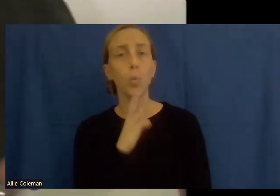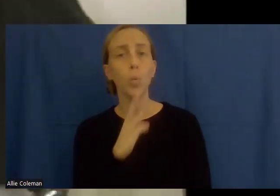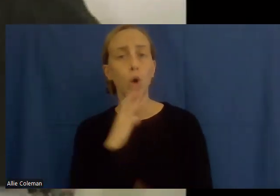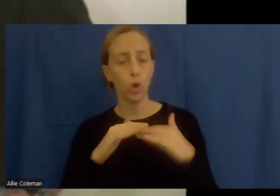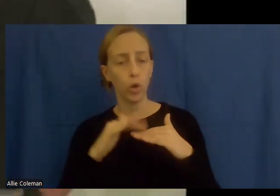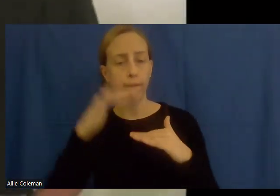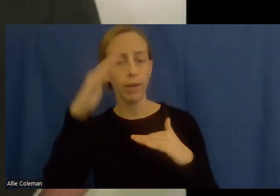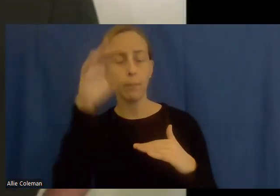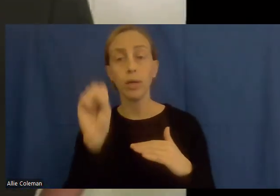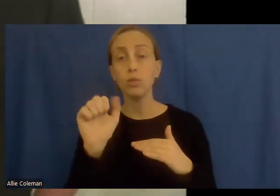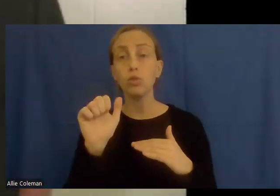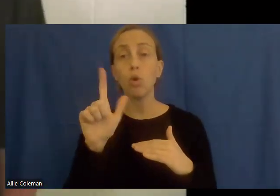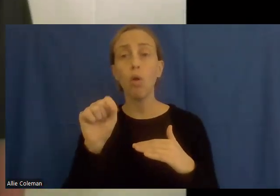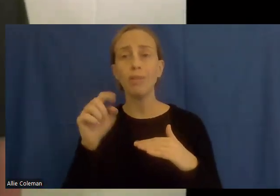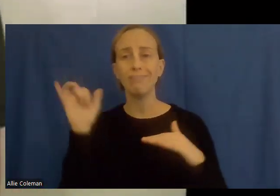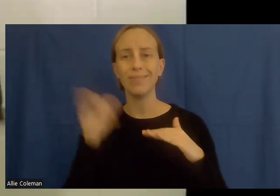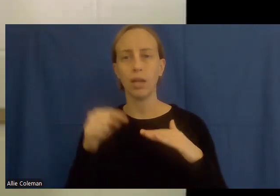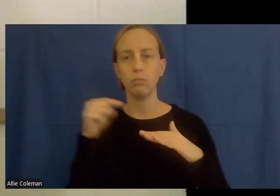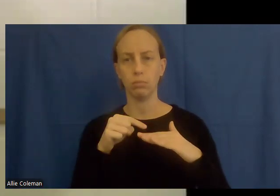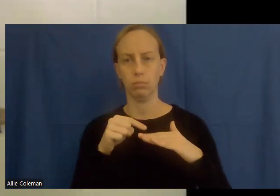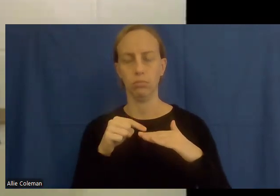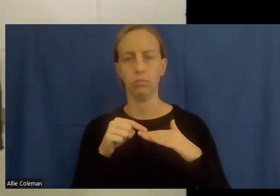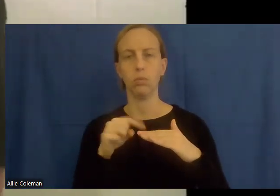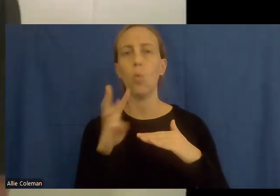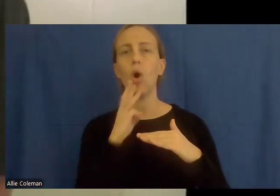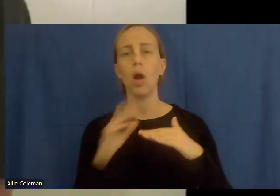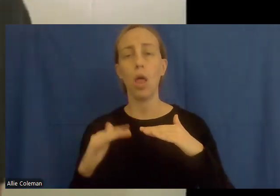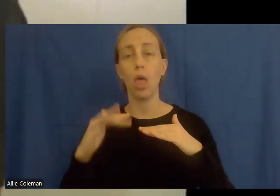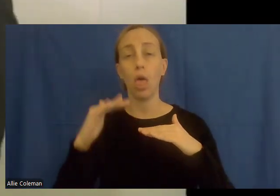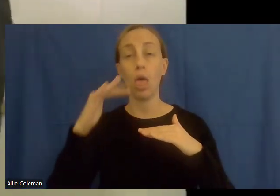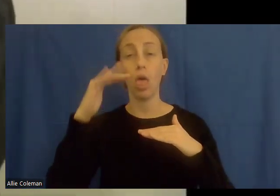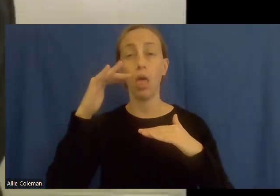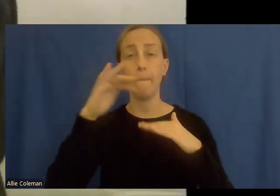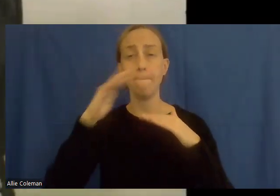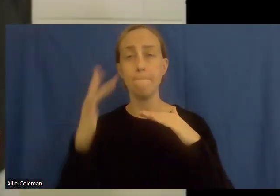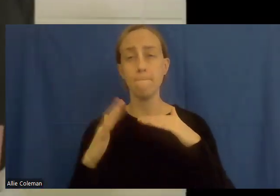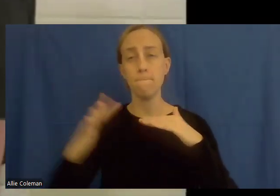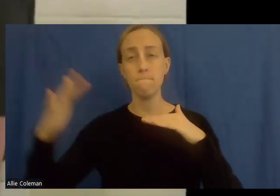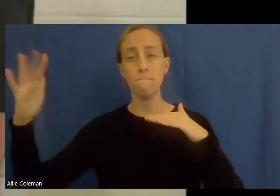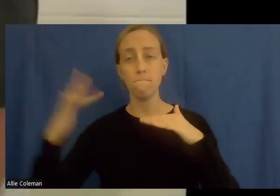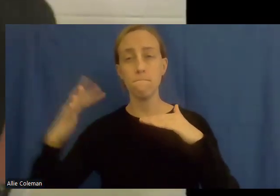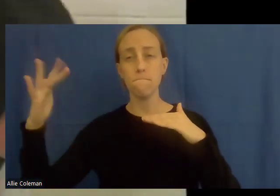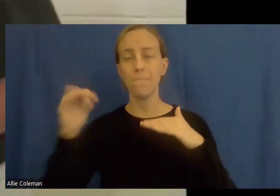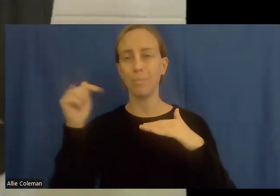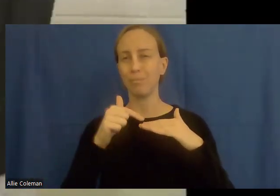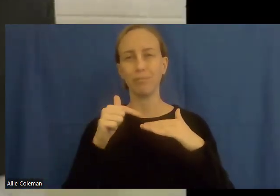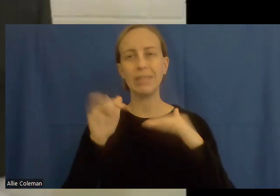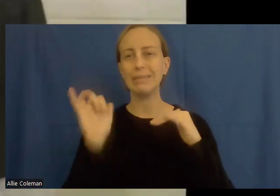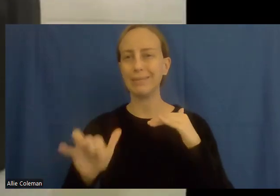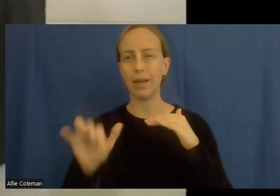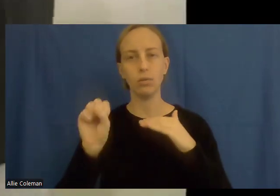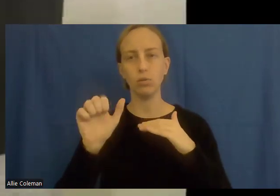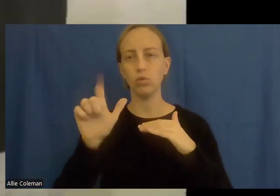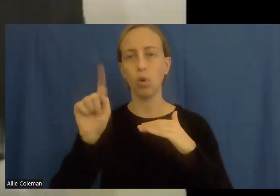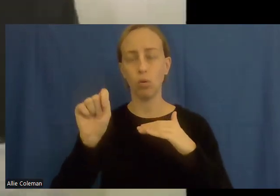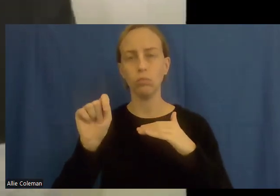Okay. Salt stays, the evaporation, water rises to the top, runs down the side. You can collect that fresh water. Now, evaporation, this is